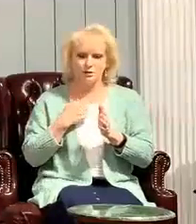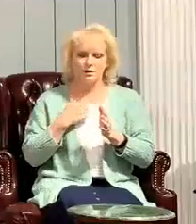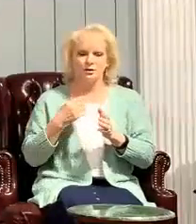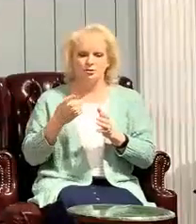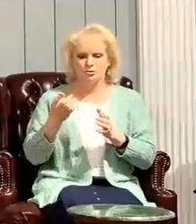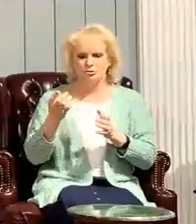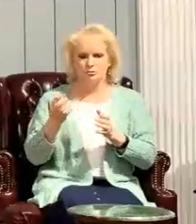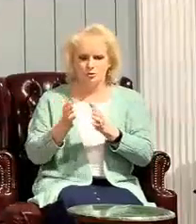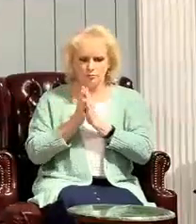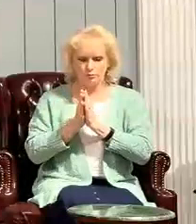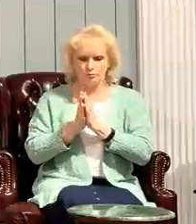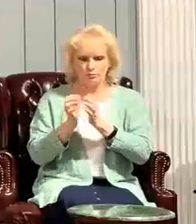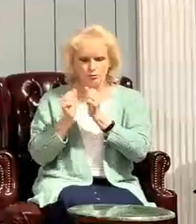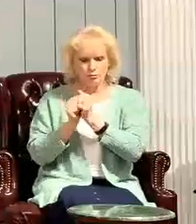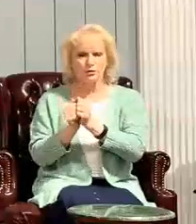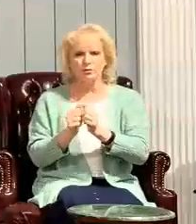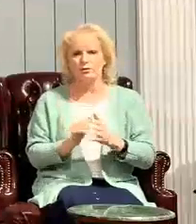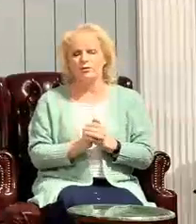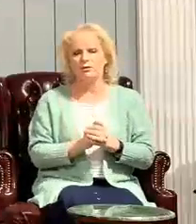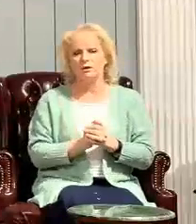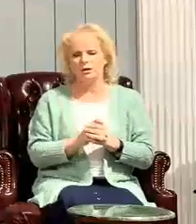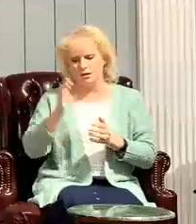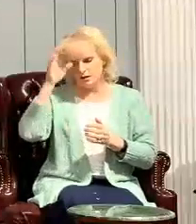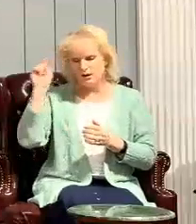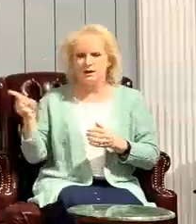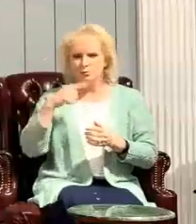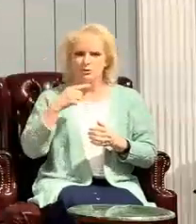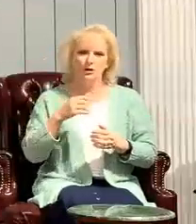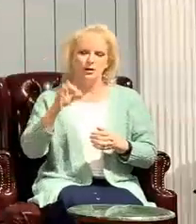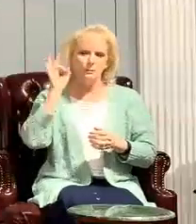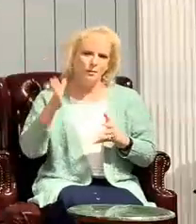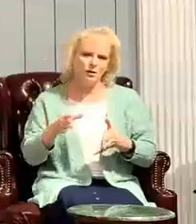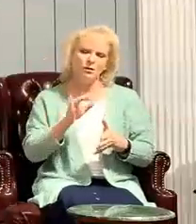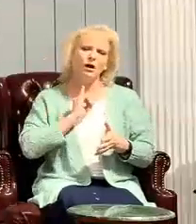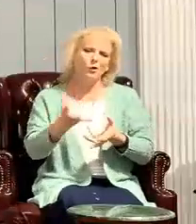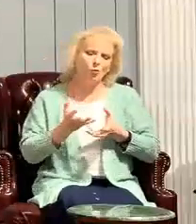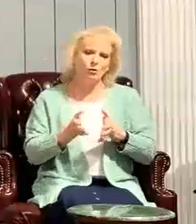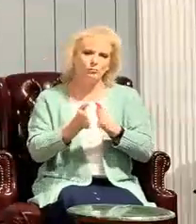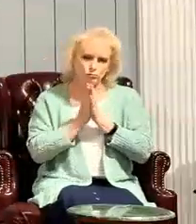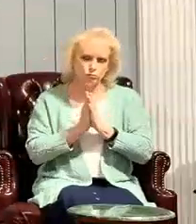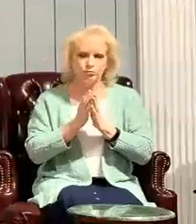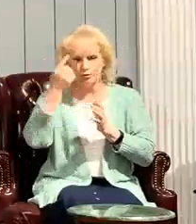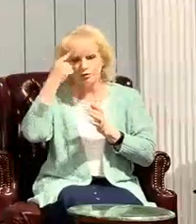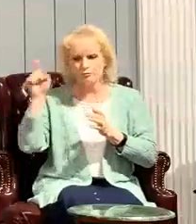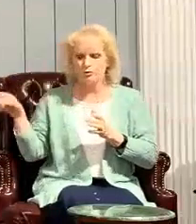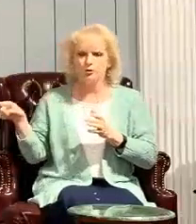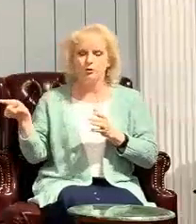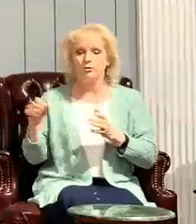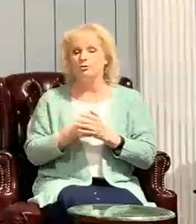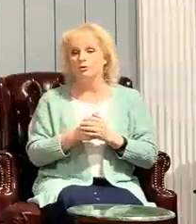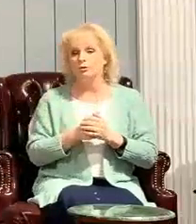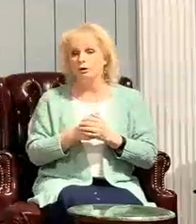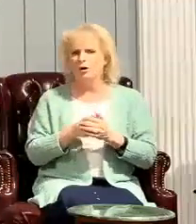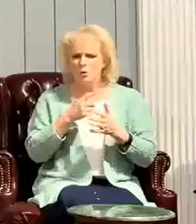call on me to pray and would say, "Pastor, I want to pray for you. What specifically can I pray for you about?" And in fact, he was real big on